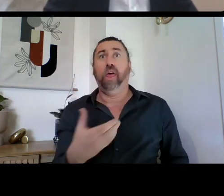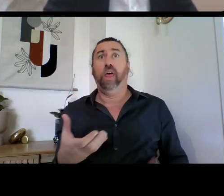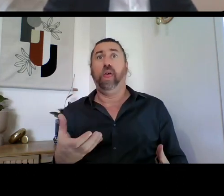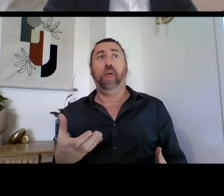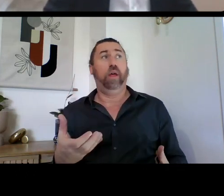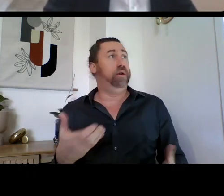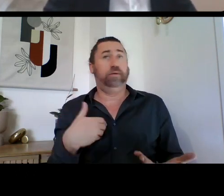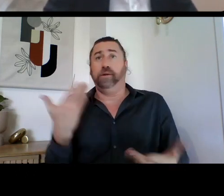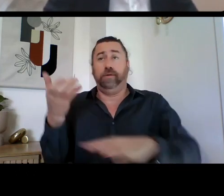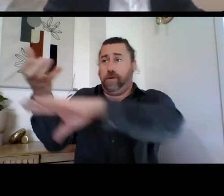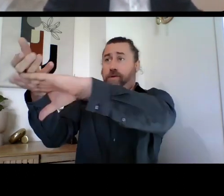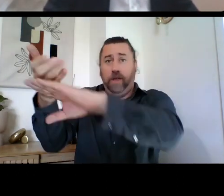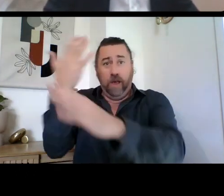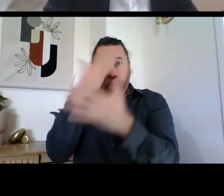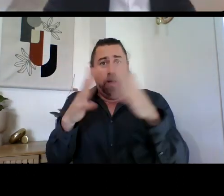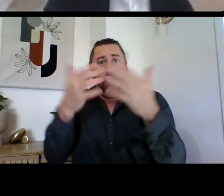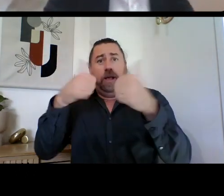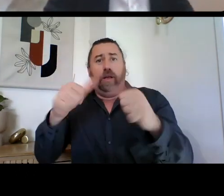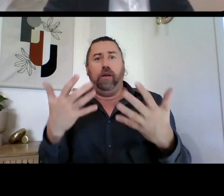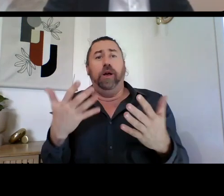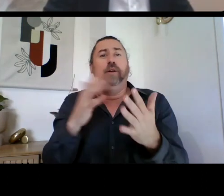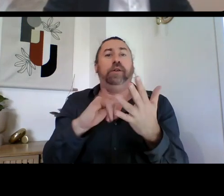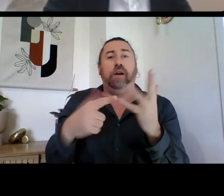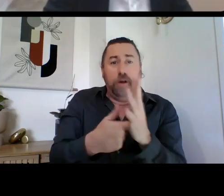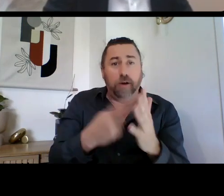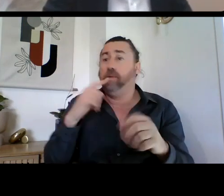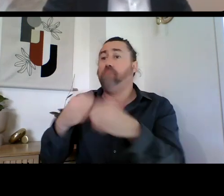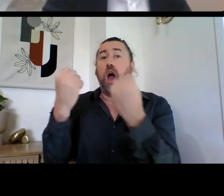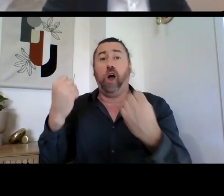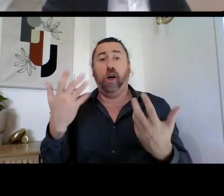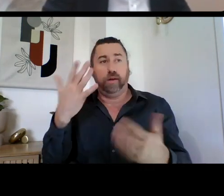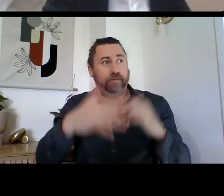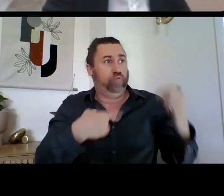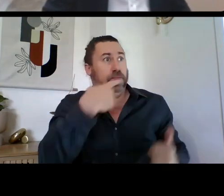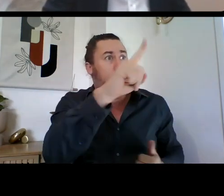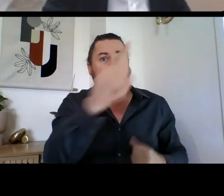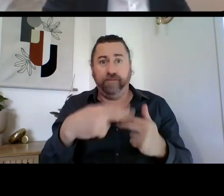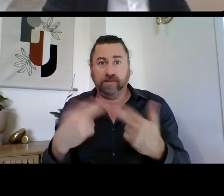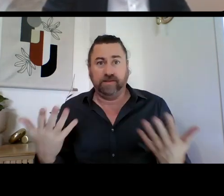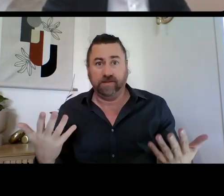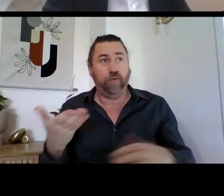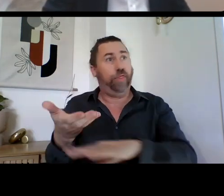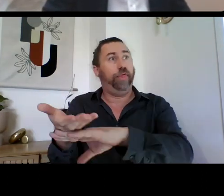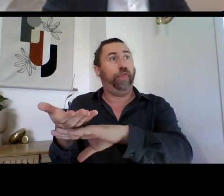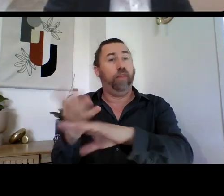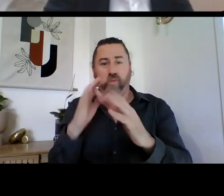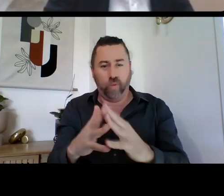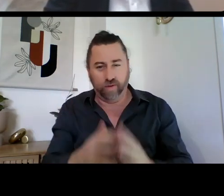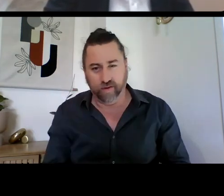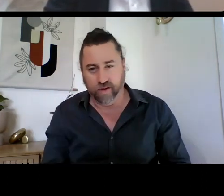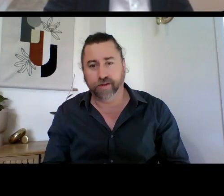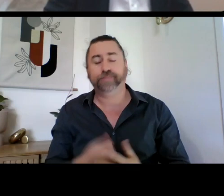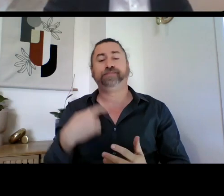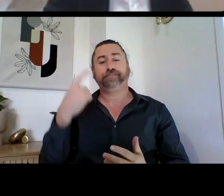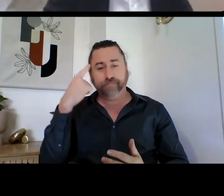someone with no follow-up. For setup and so on is very important. A key component of the new scheme is expected